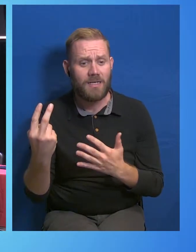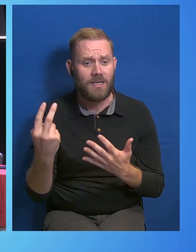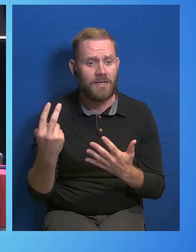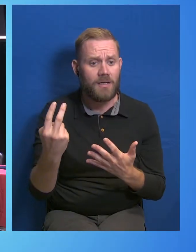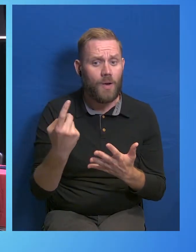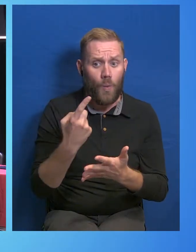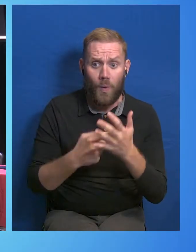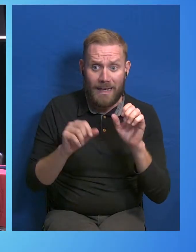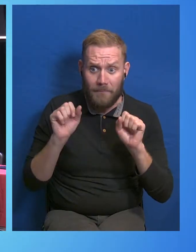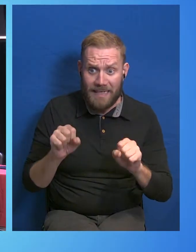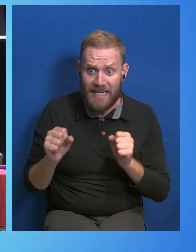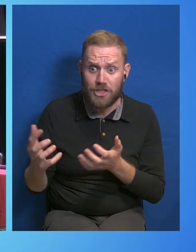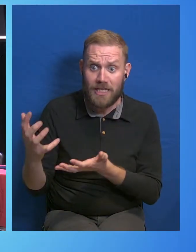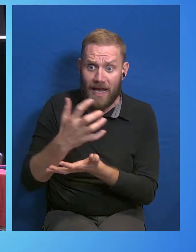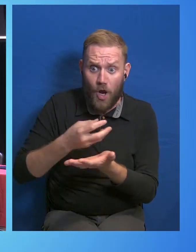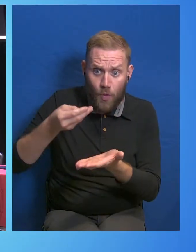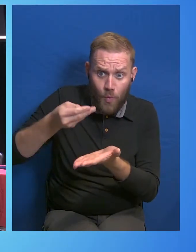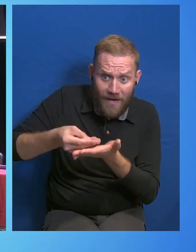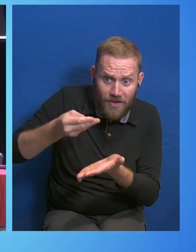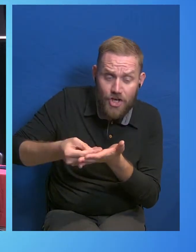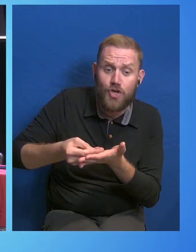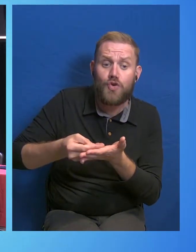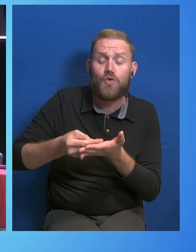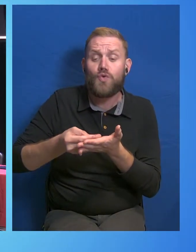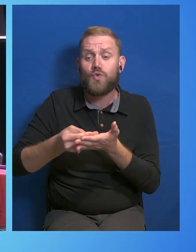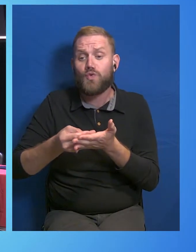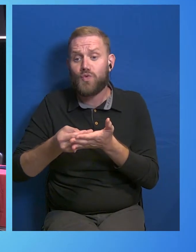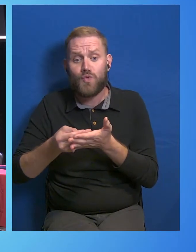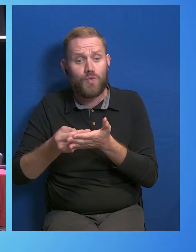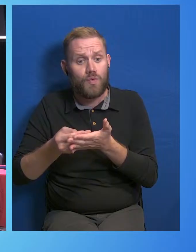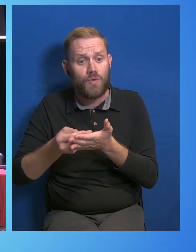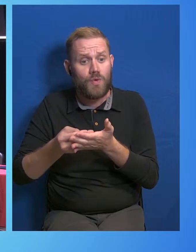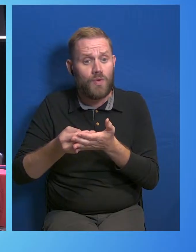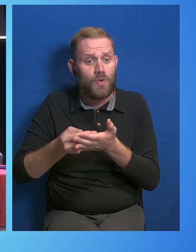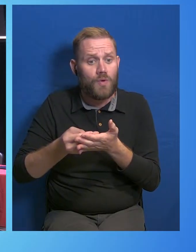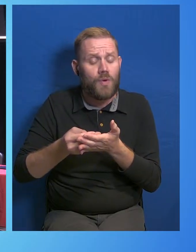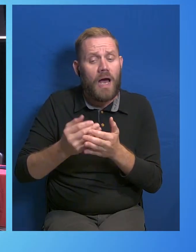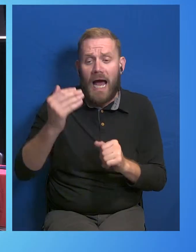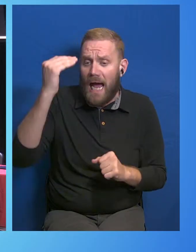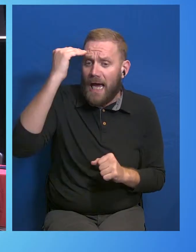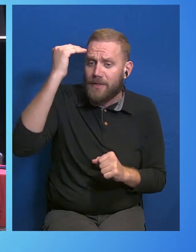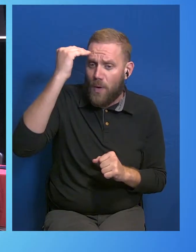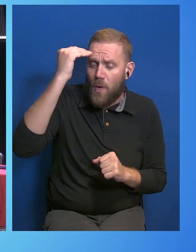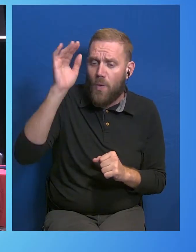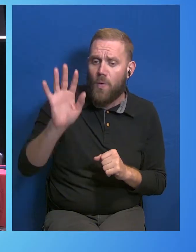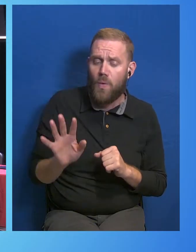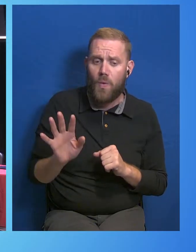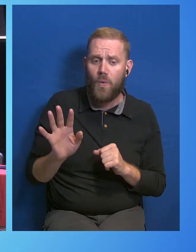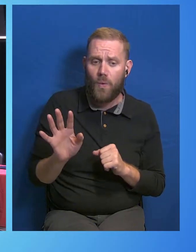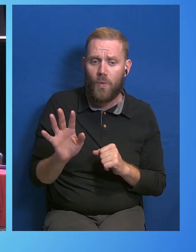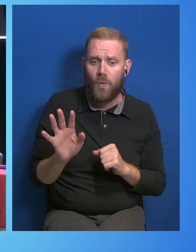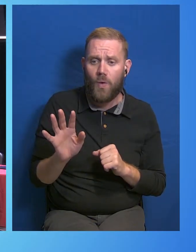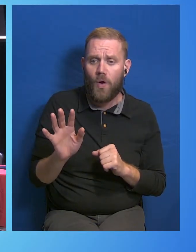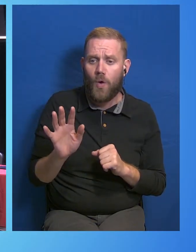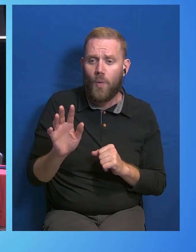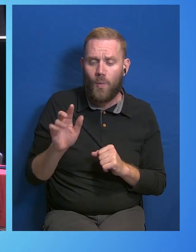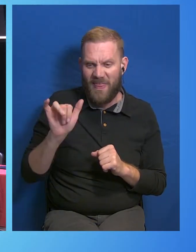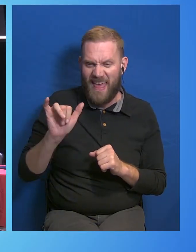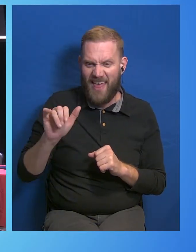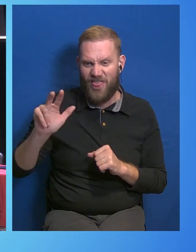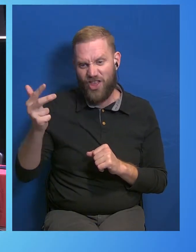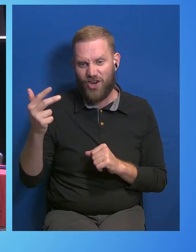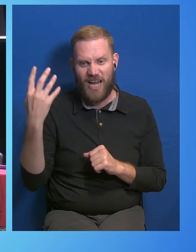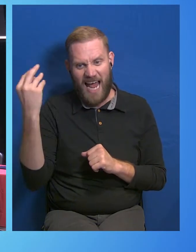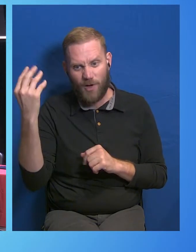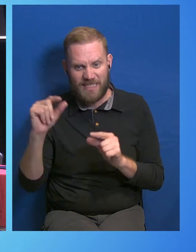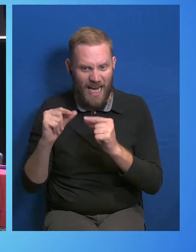could be raised for these separate bills? I know when we get to the third party,